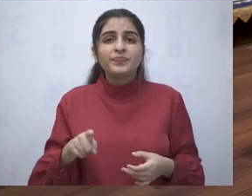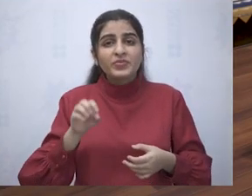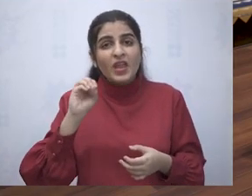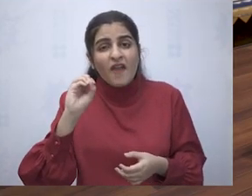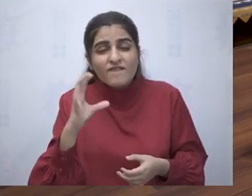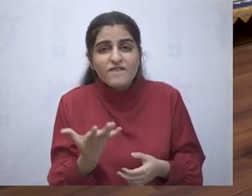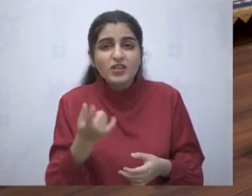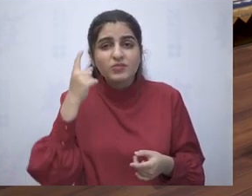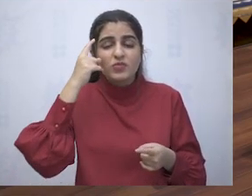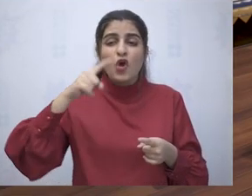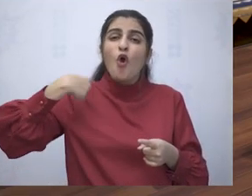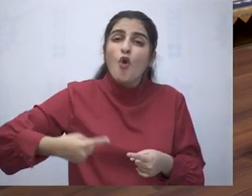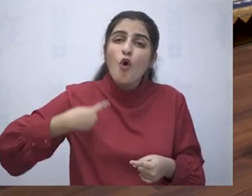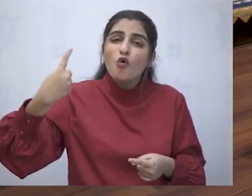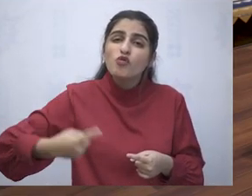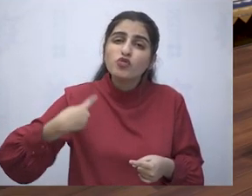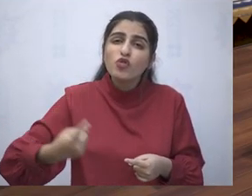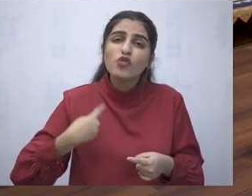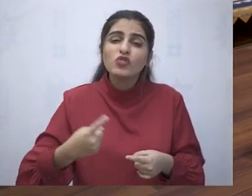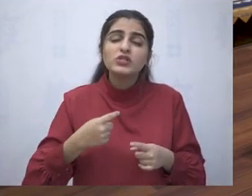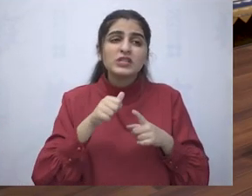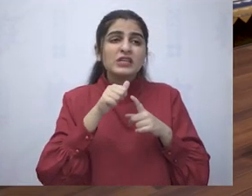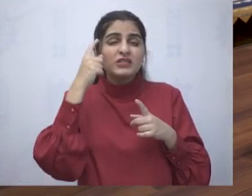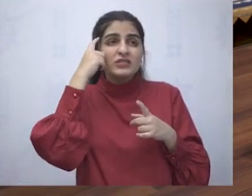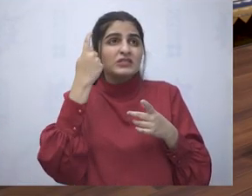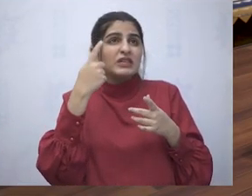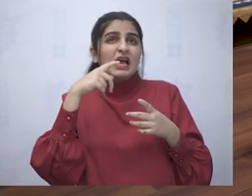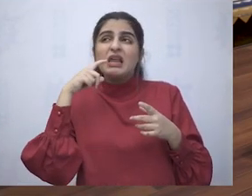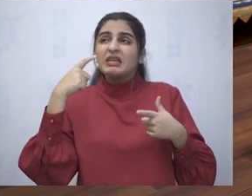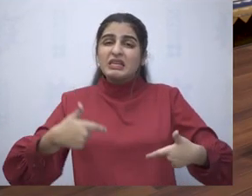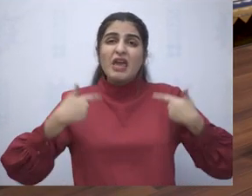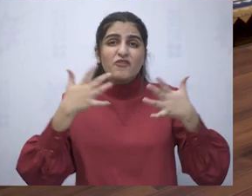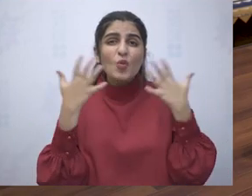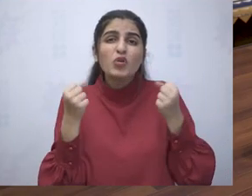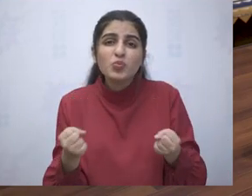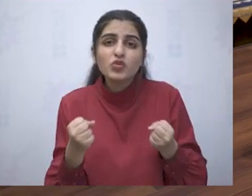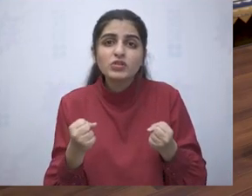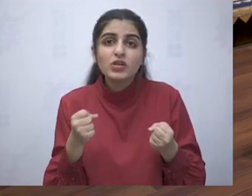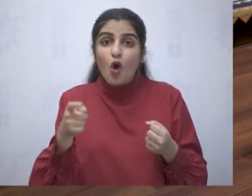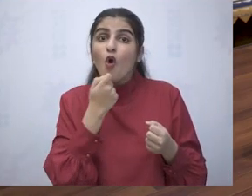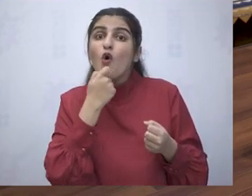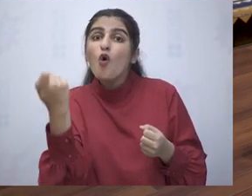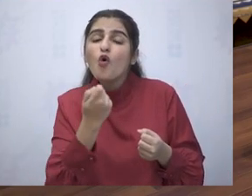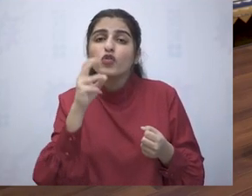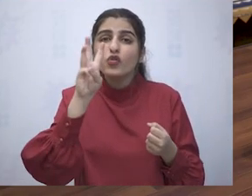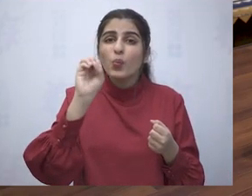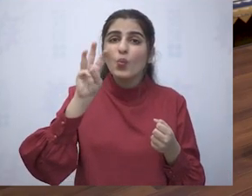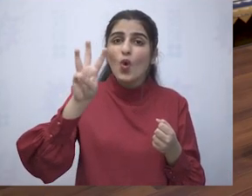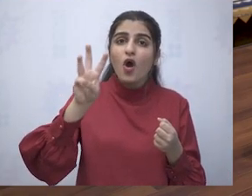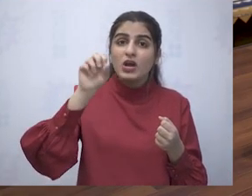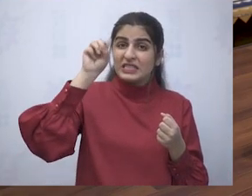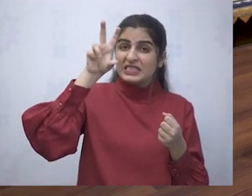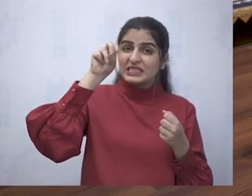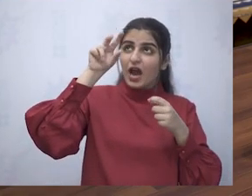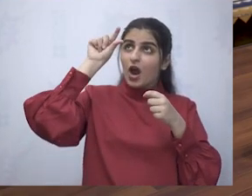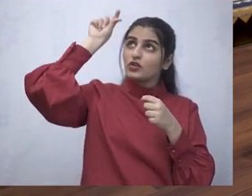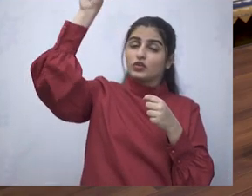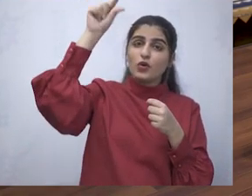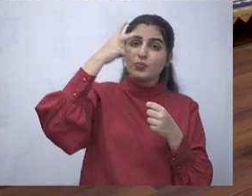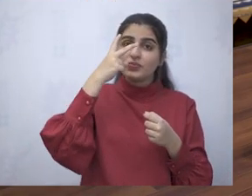the micro abrasions we feel on a day-to-day basis living in a patriarchal society. This Urdu WOW